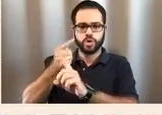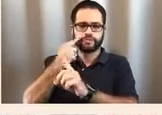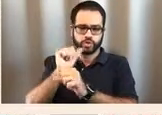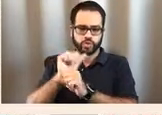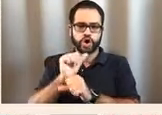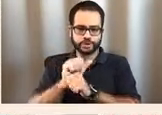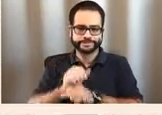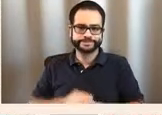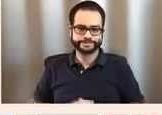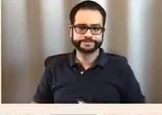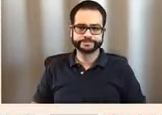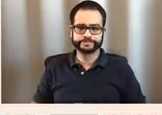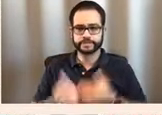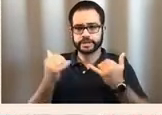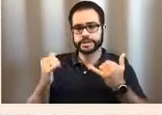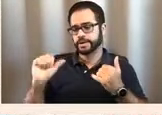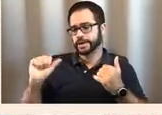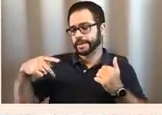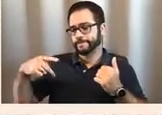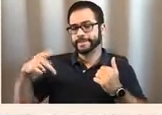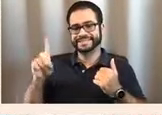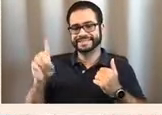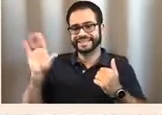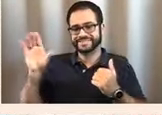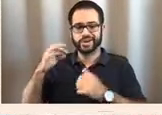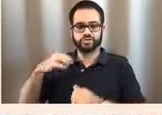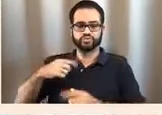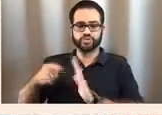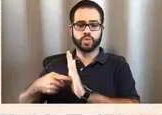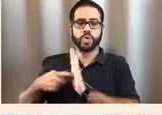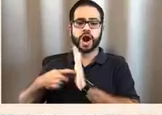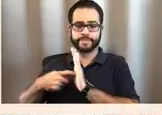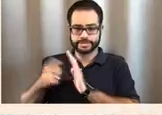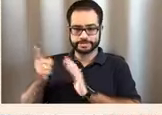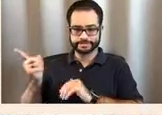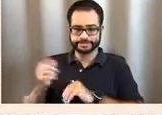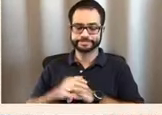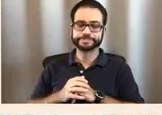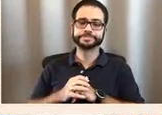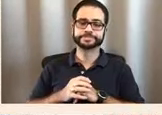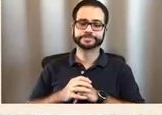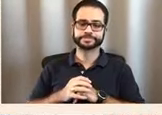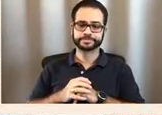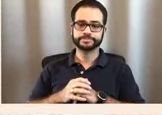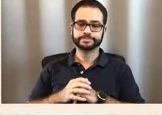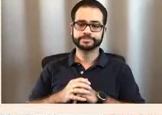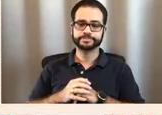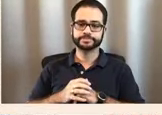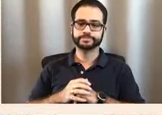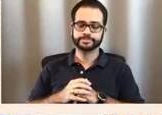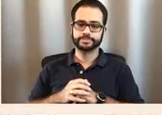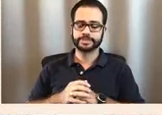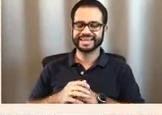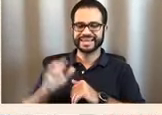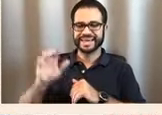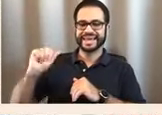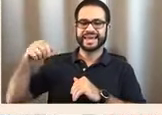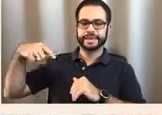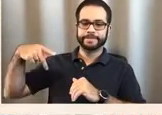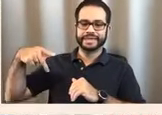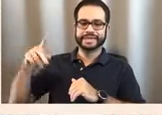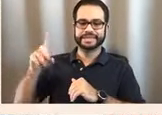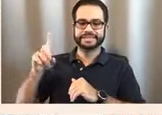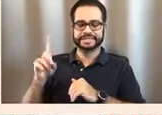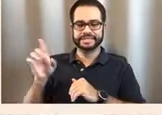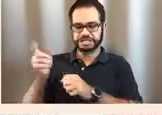discuss APD's criteria. Thank you. The Agency for Persons with Disabilities annually serves